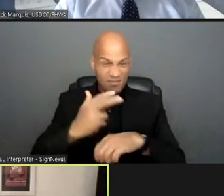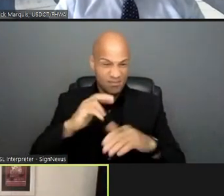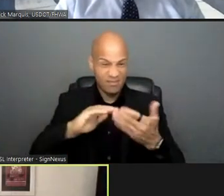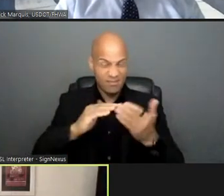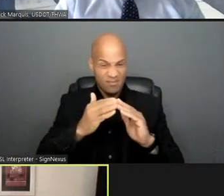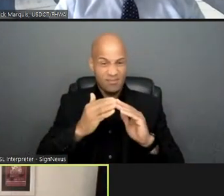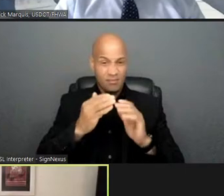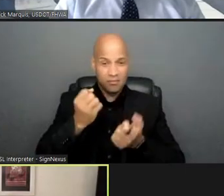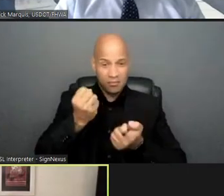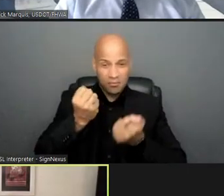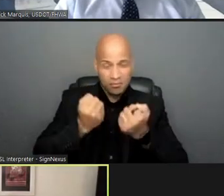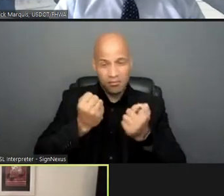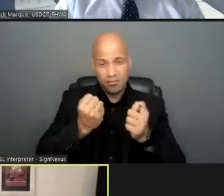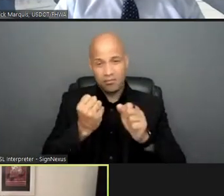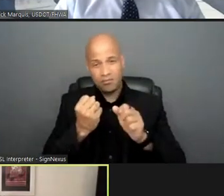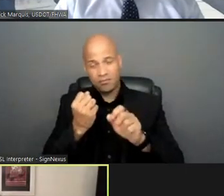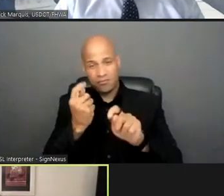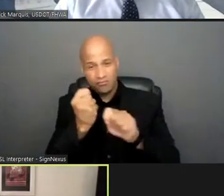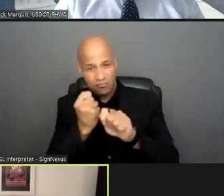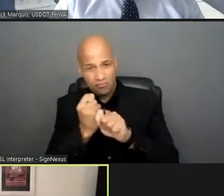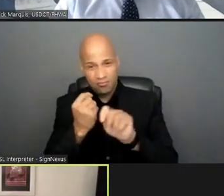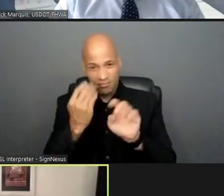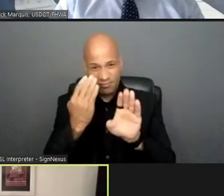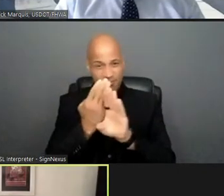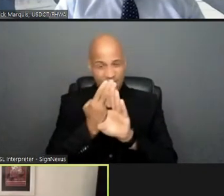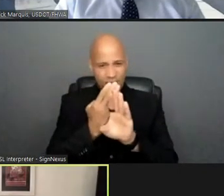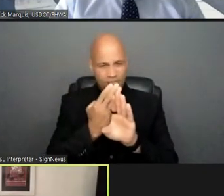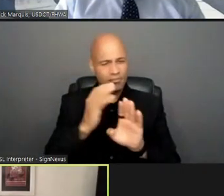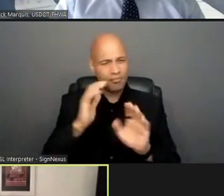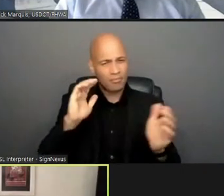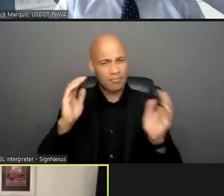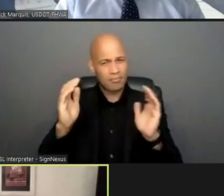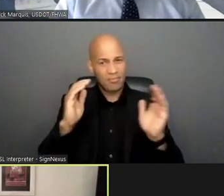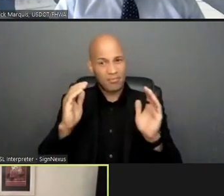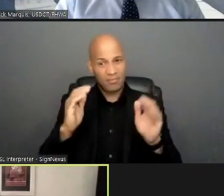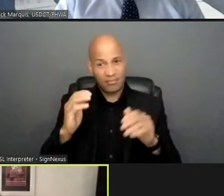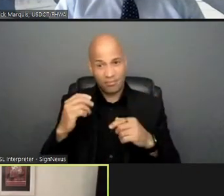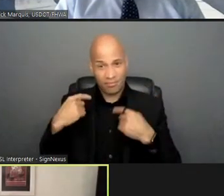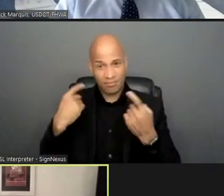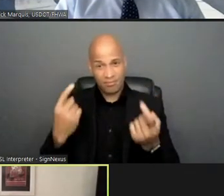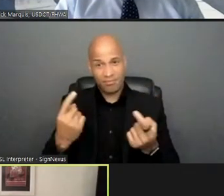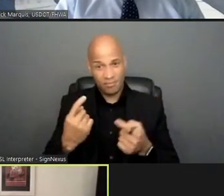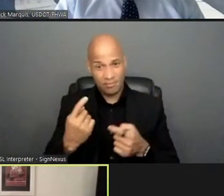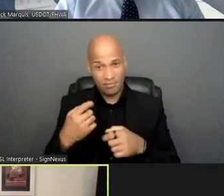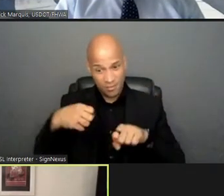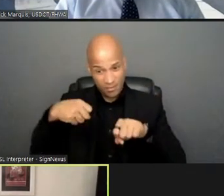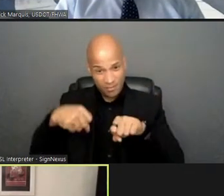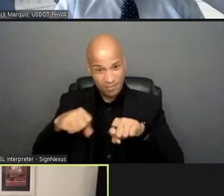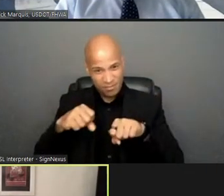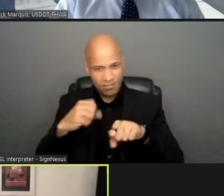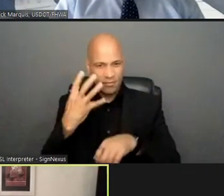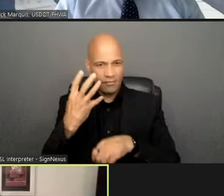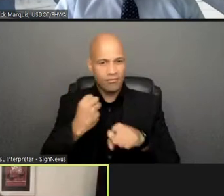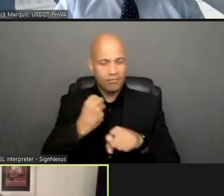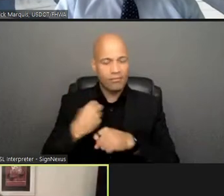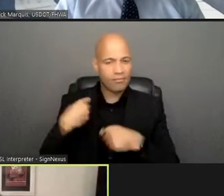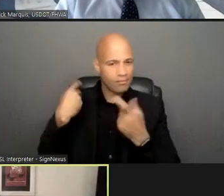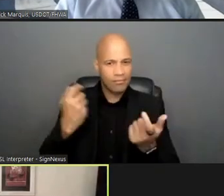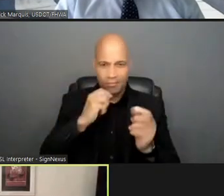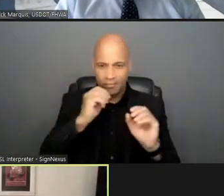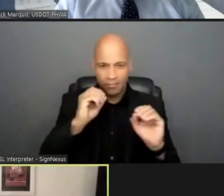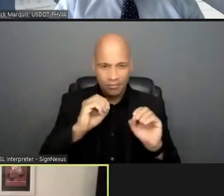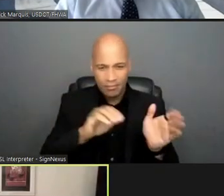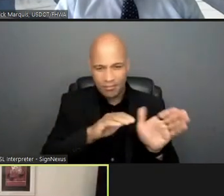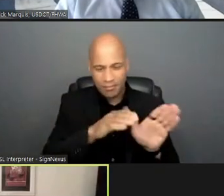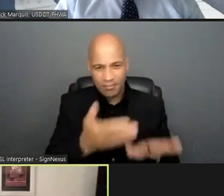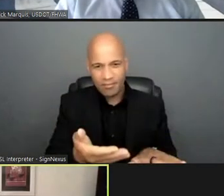truck or bus in contrast it's been five years since a single pedestrian has been killed by a motorcycle in Manhattan when it comes to congestion